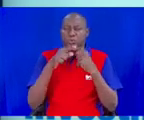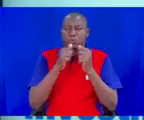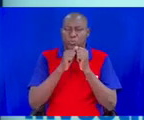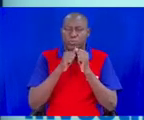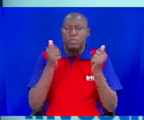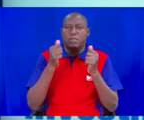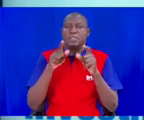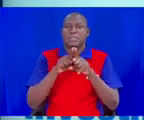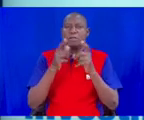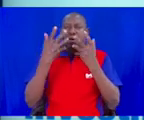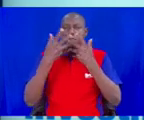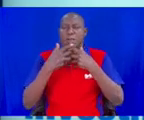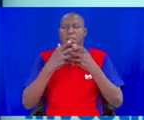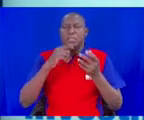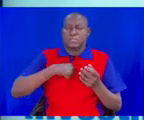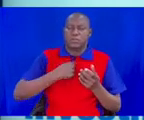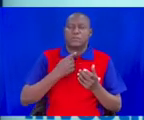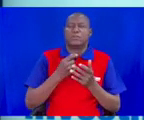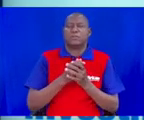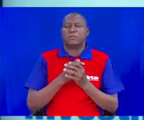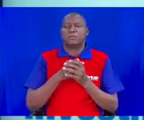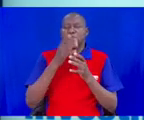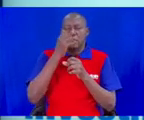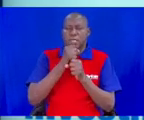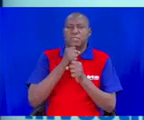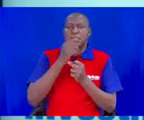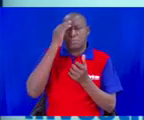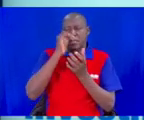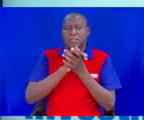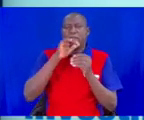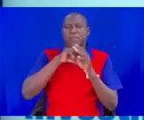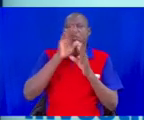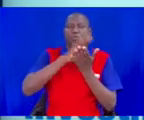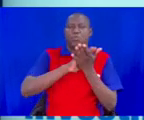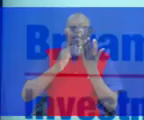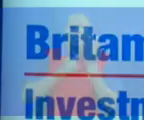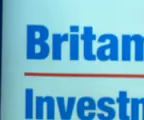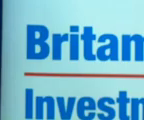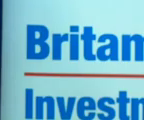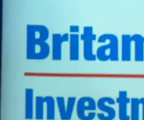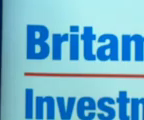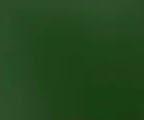same applies to ourselves and ours. We pray that, believing and trusting in your holy name, amen. Amen.